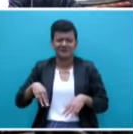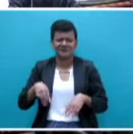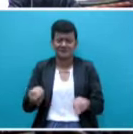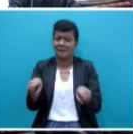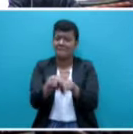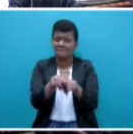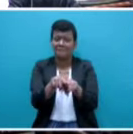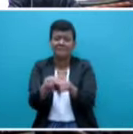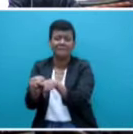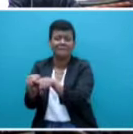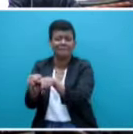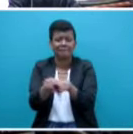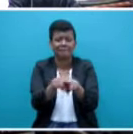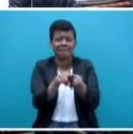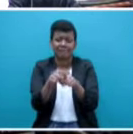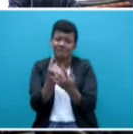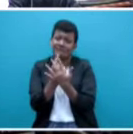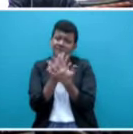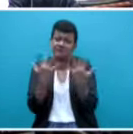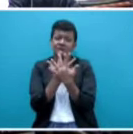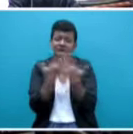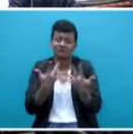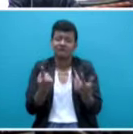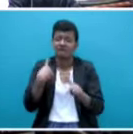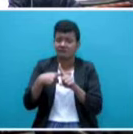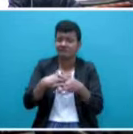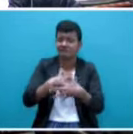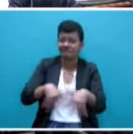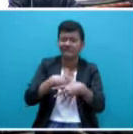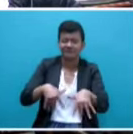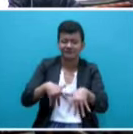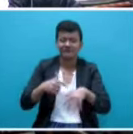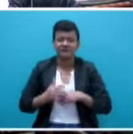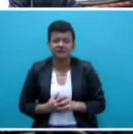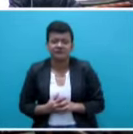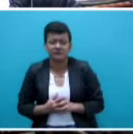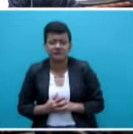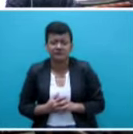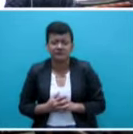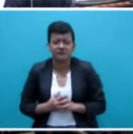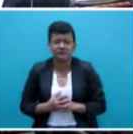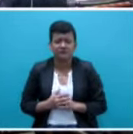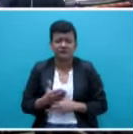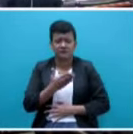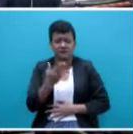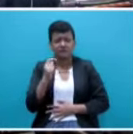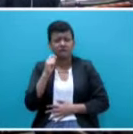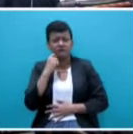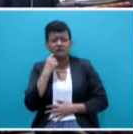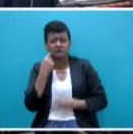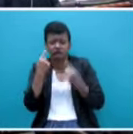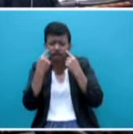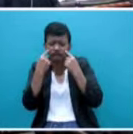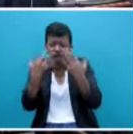sitting calendar outlines the following sitting periods: on the 24th to the 28th